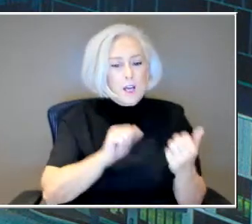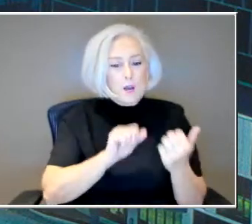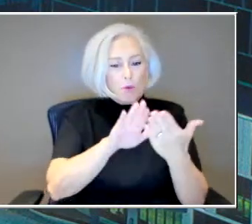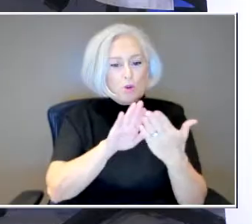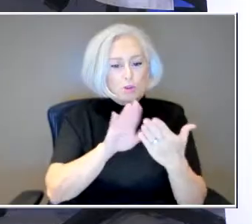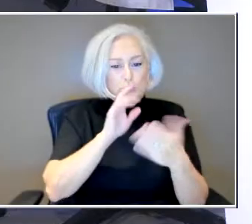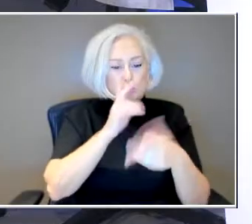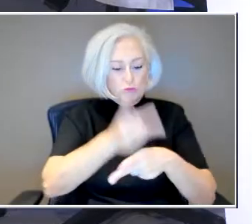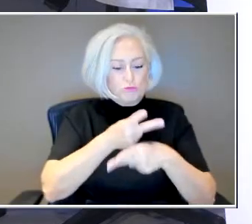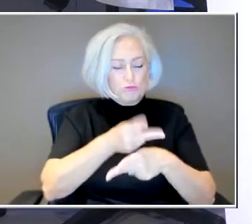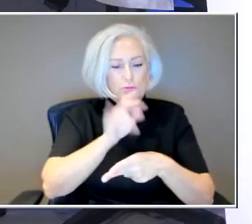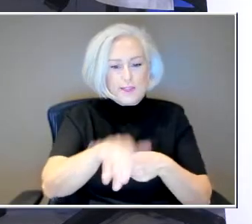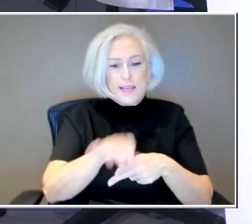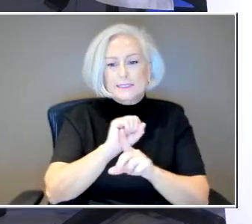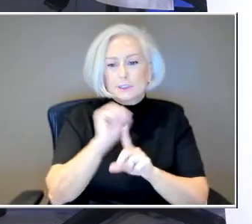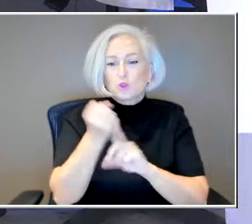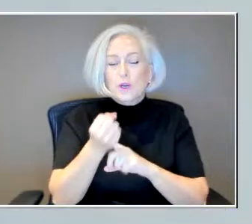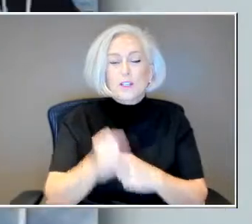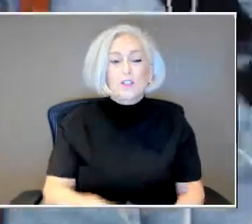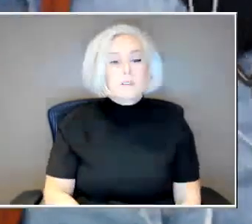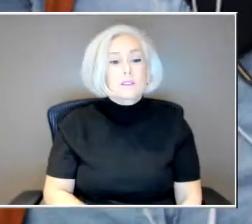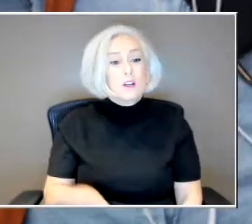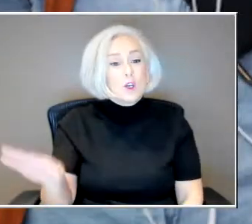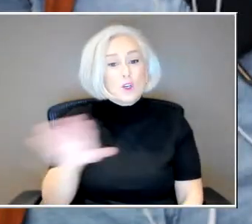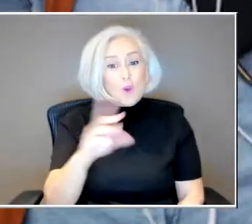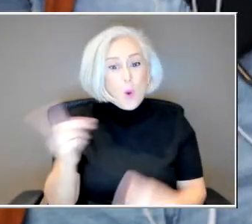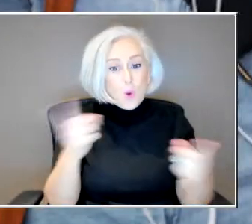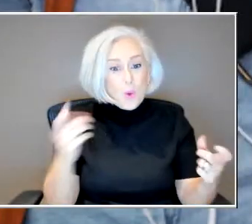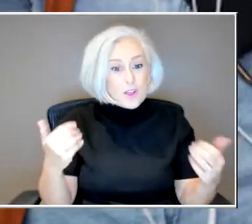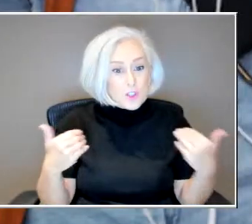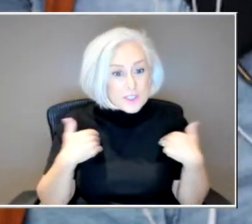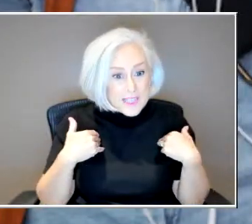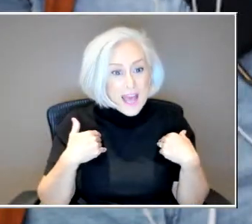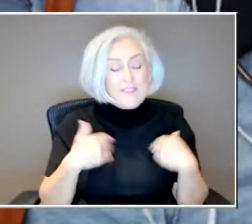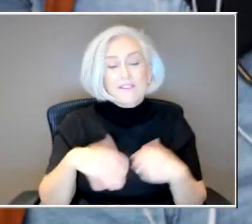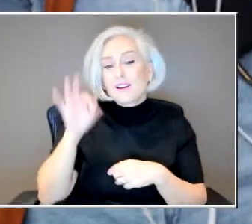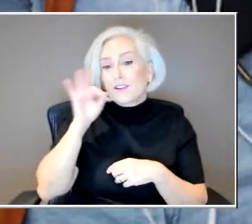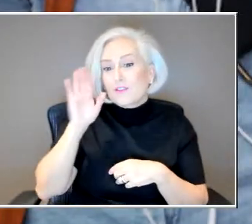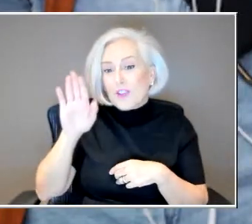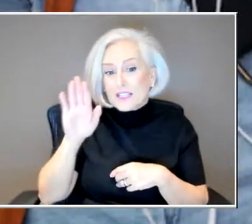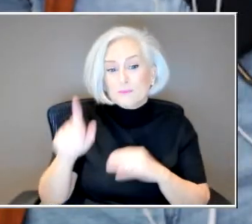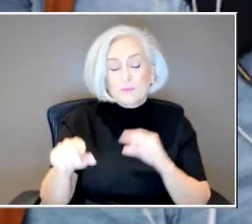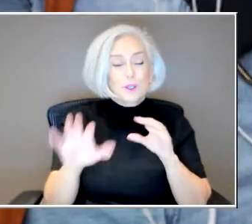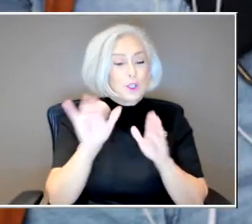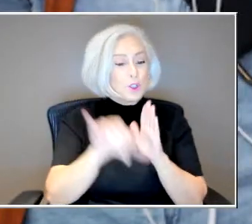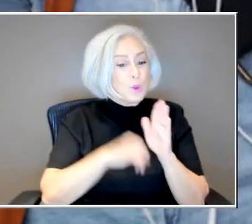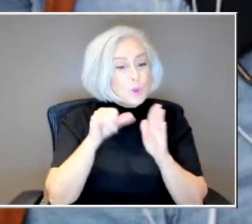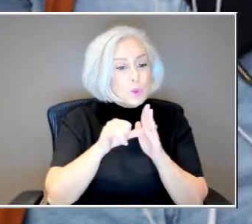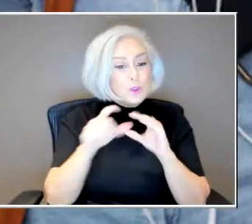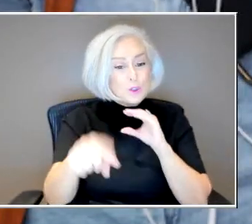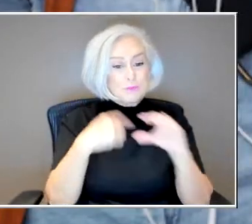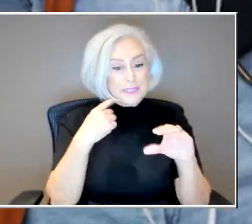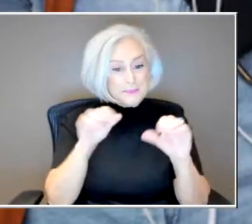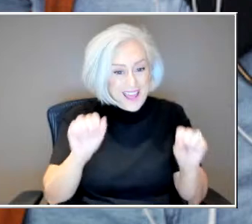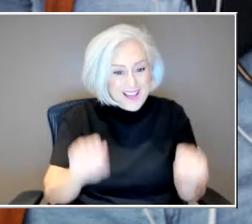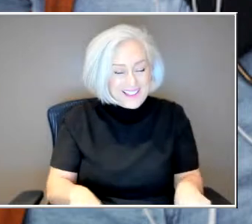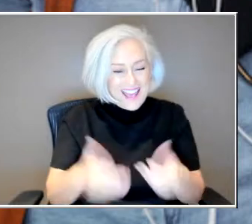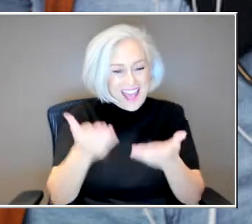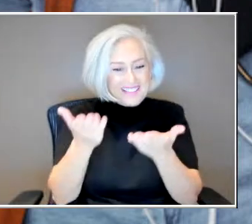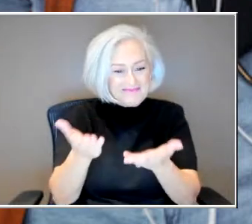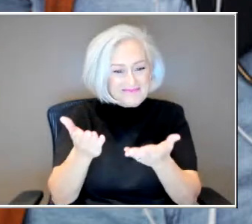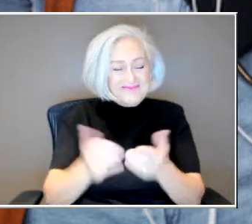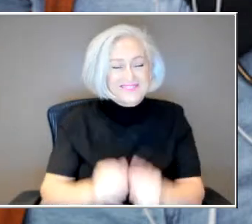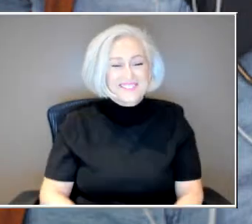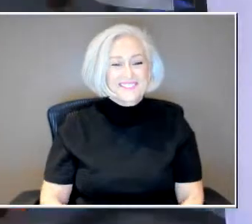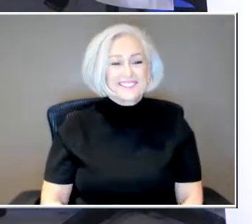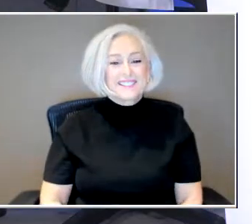All right, be sure to ask your questions. You can use the chat on YouTube or Facebook. You can email the Medical News Network. All of that information is there on your screen.